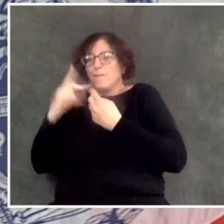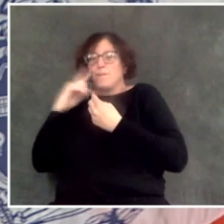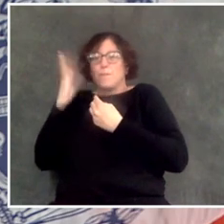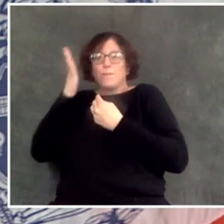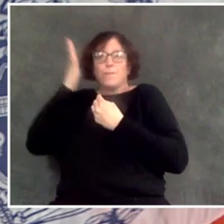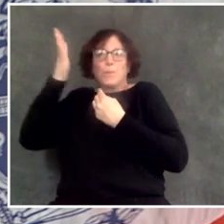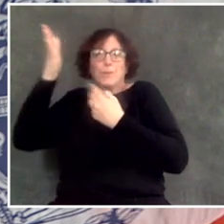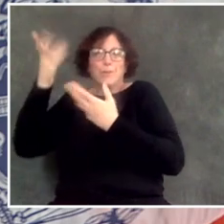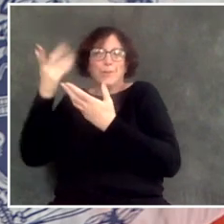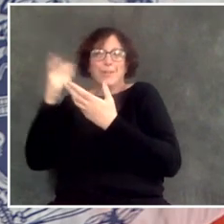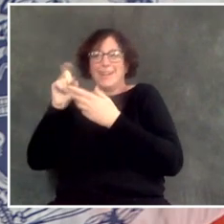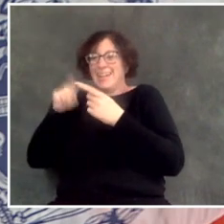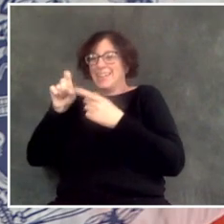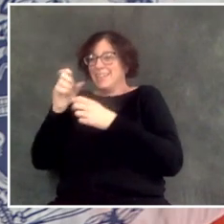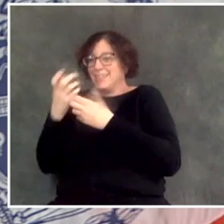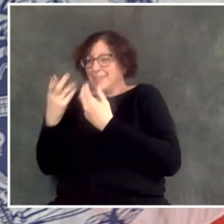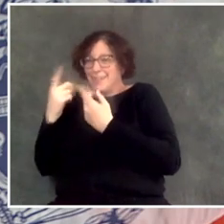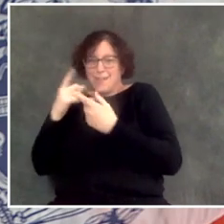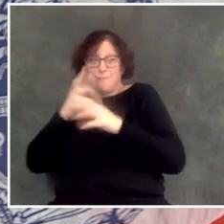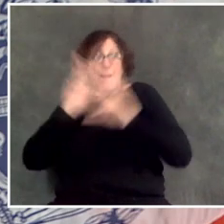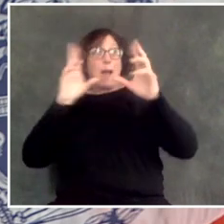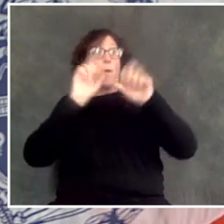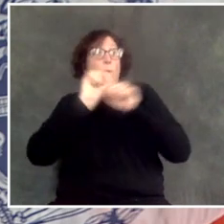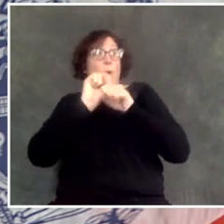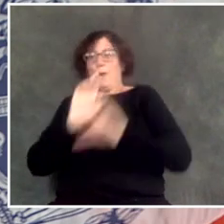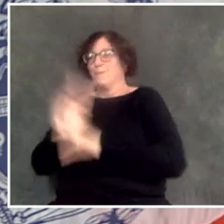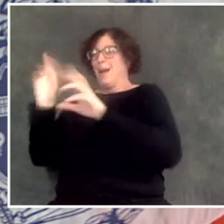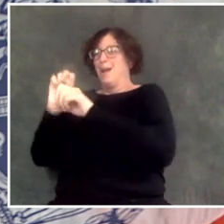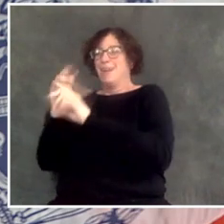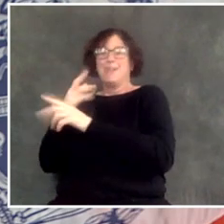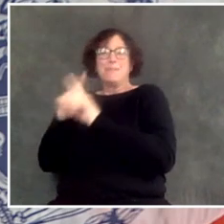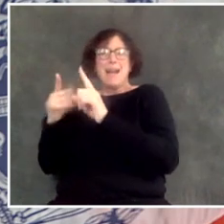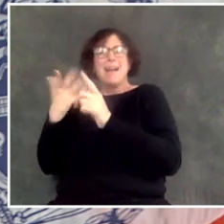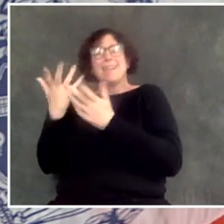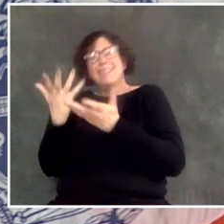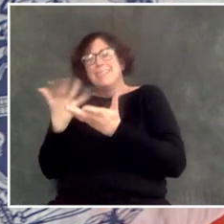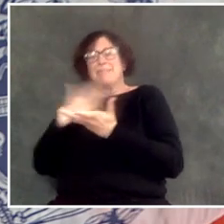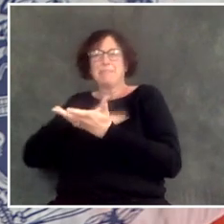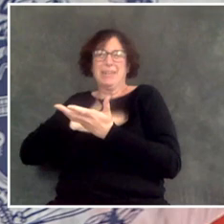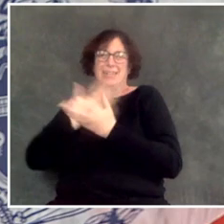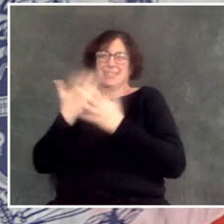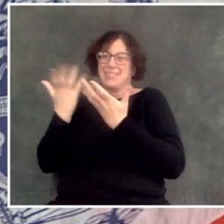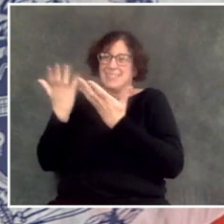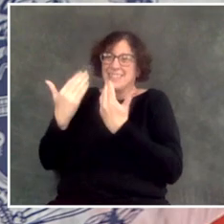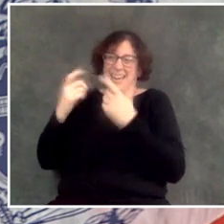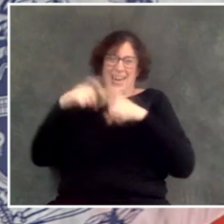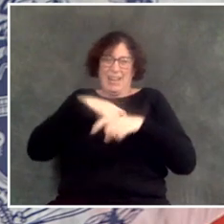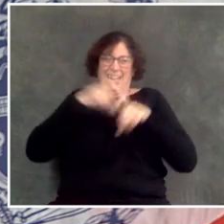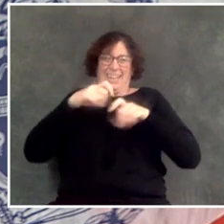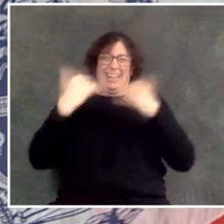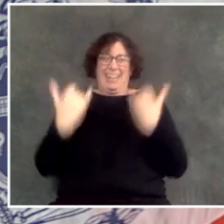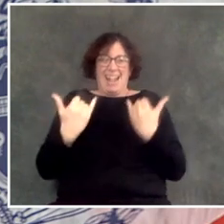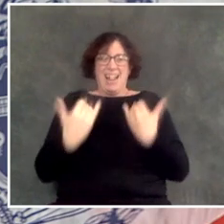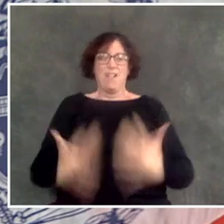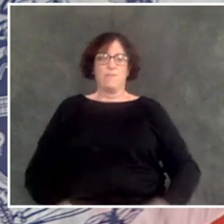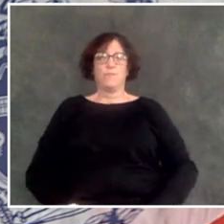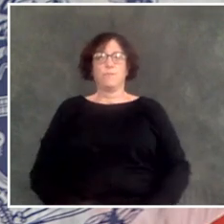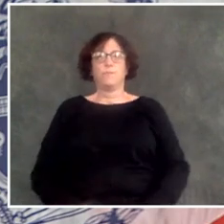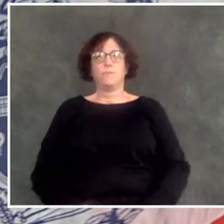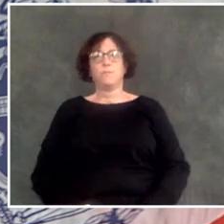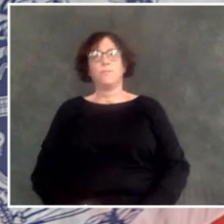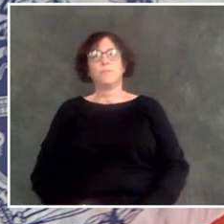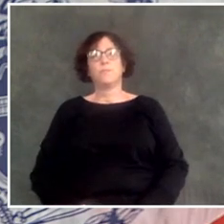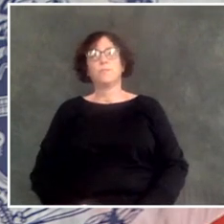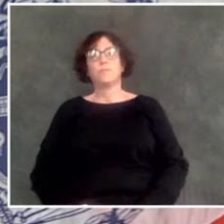for sure. There's different types of manufacturing that require people to have protective masks and other gear.